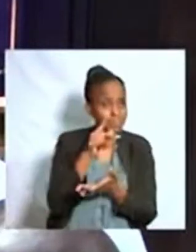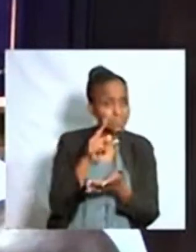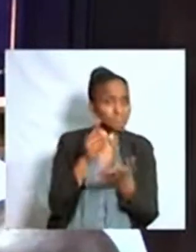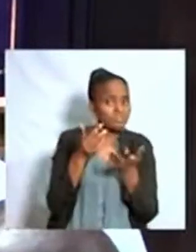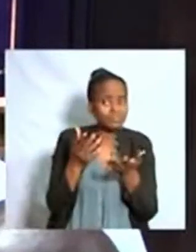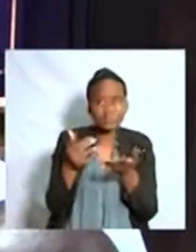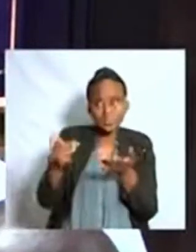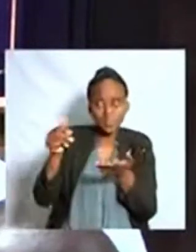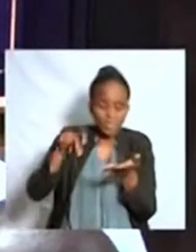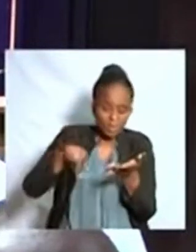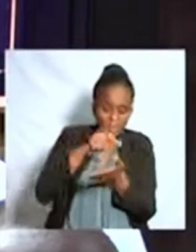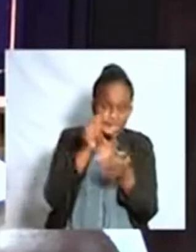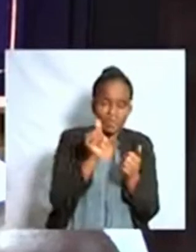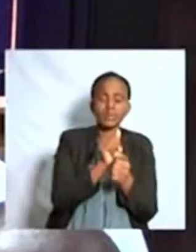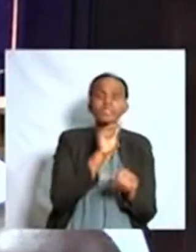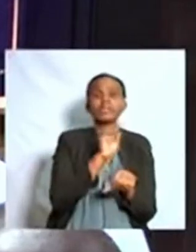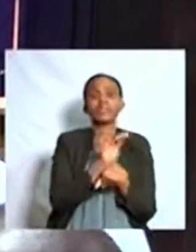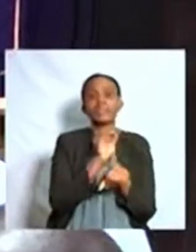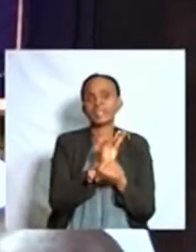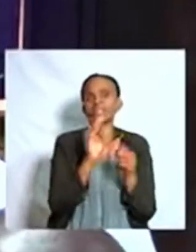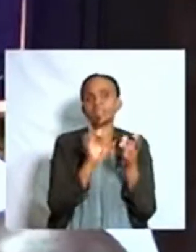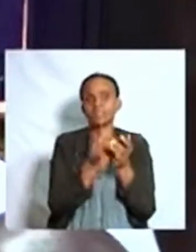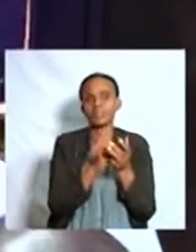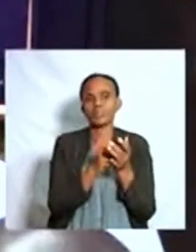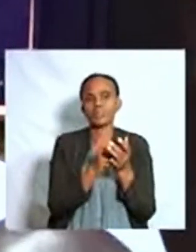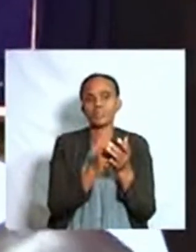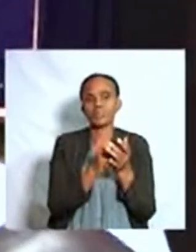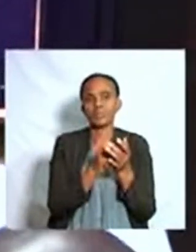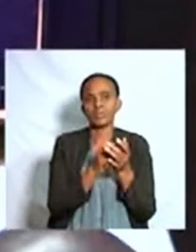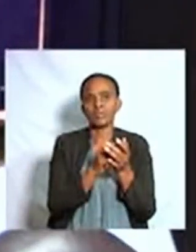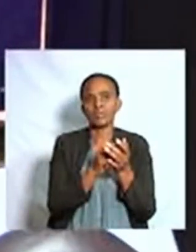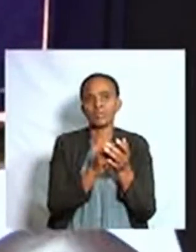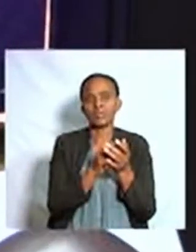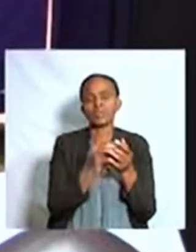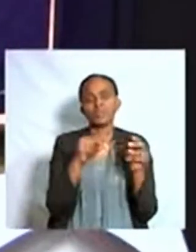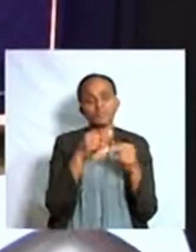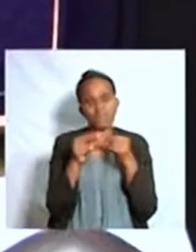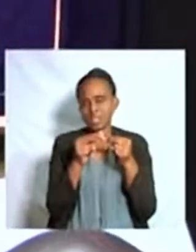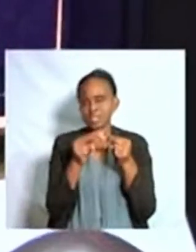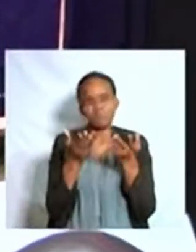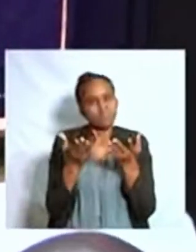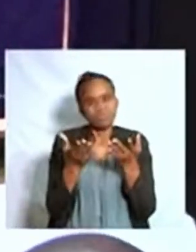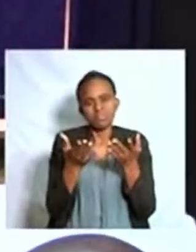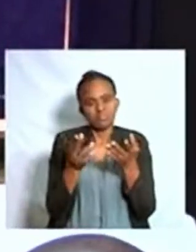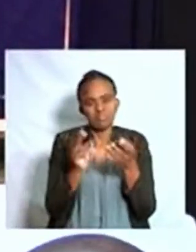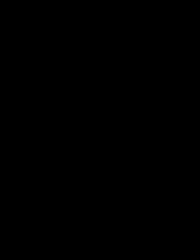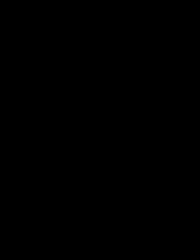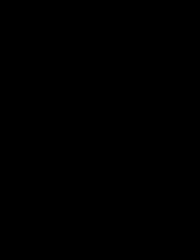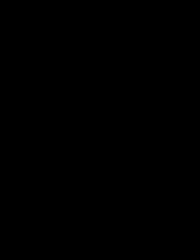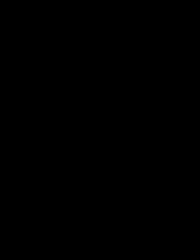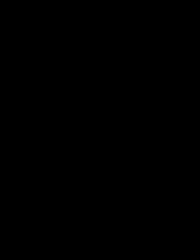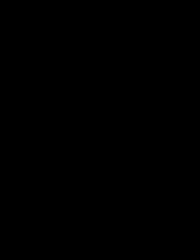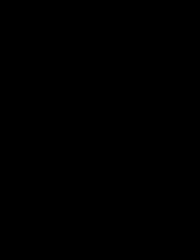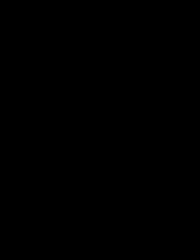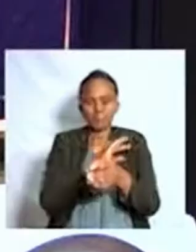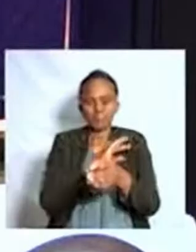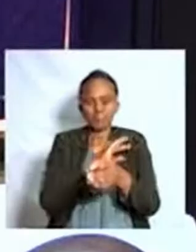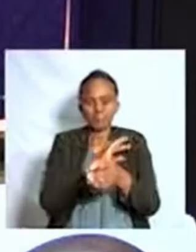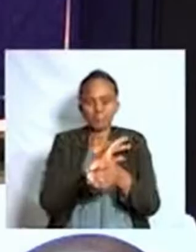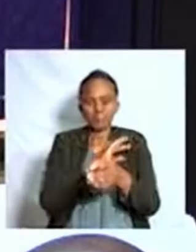they'll pay with that comment on. Exactly. Then it is out of That's his what I know. Ask advice.